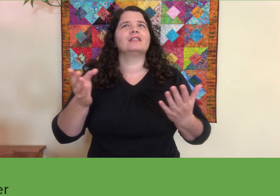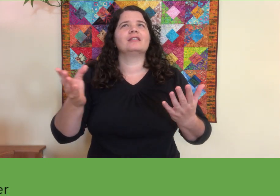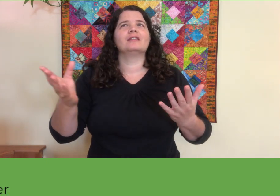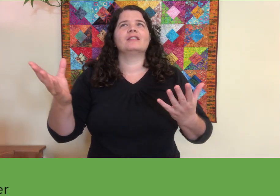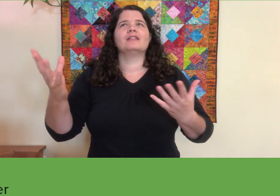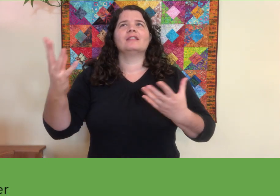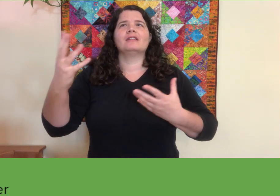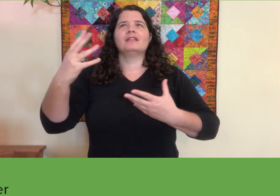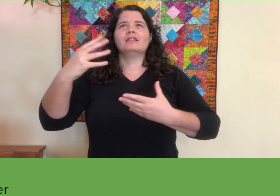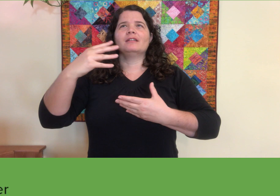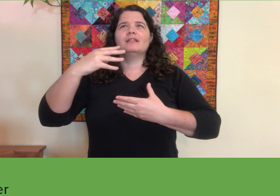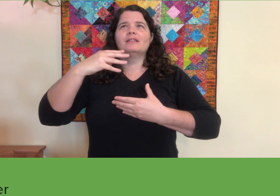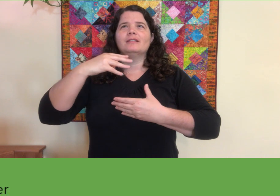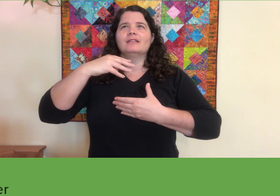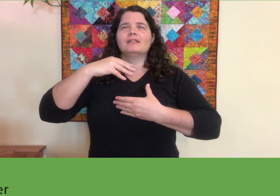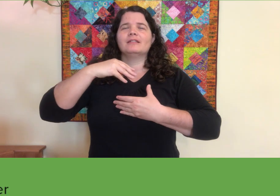Spirit,